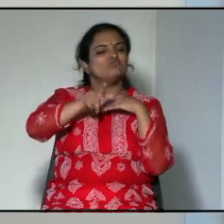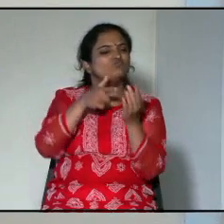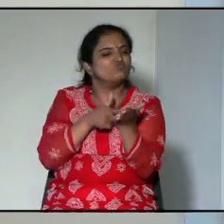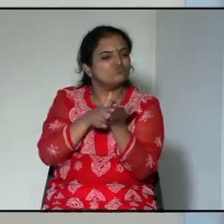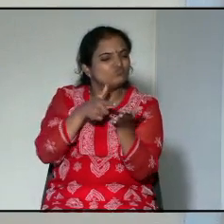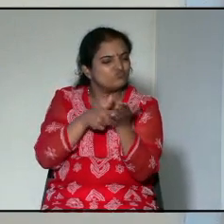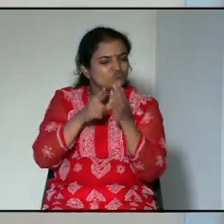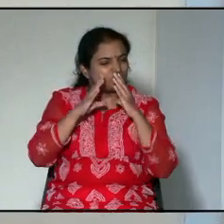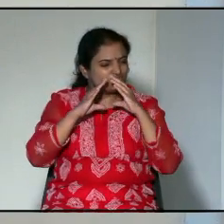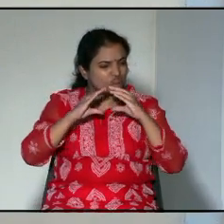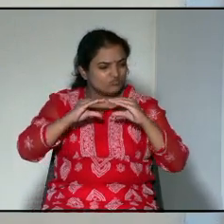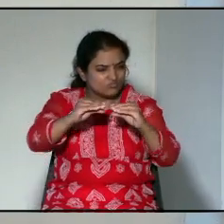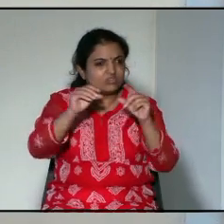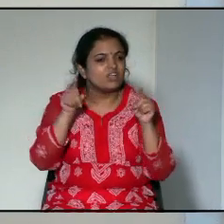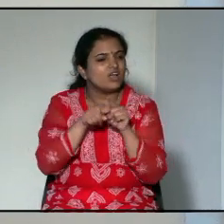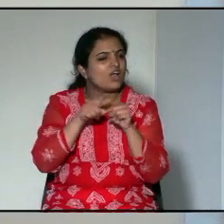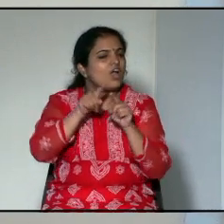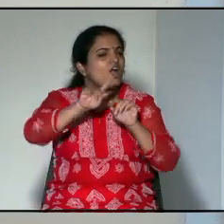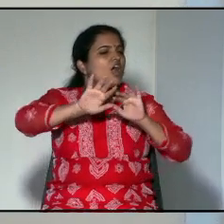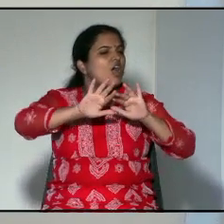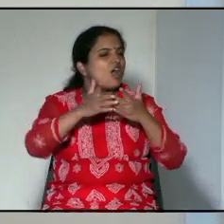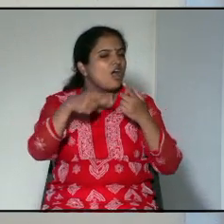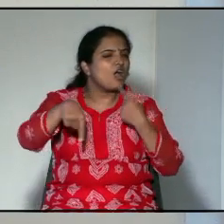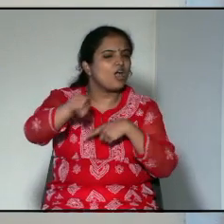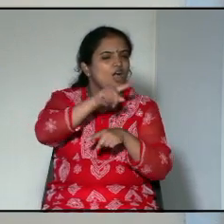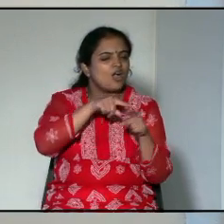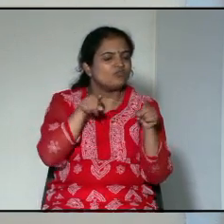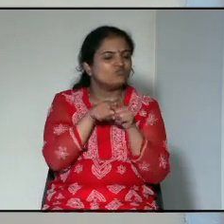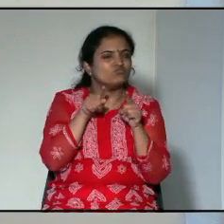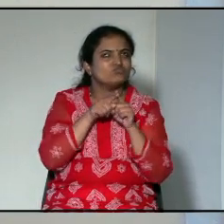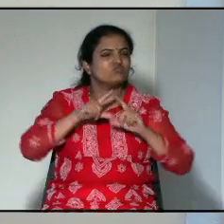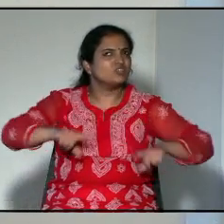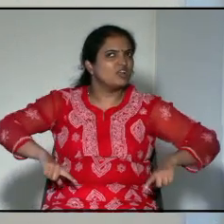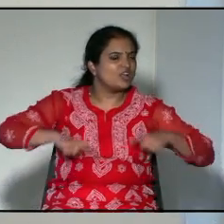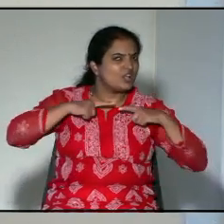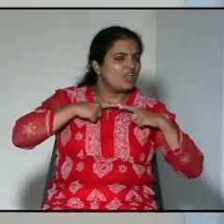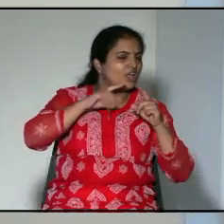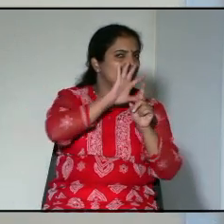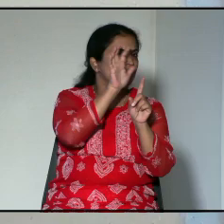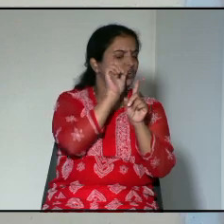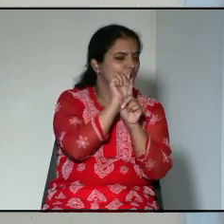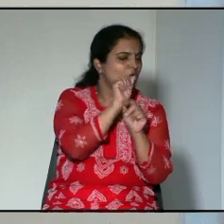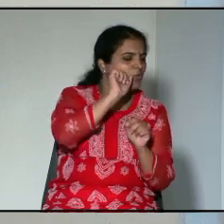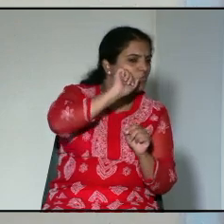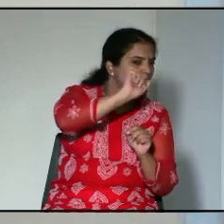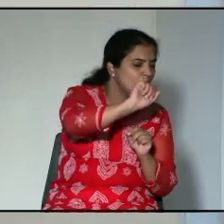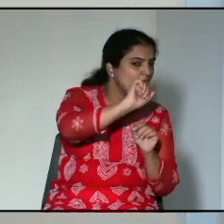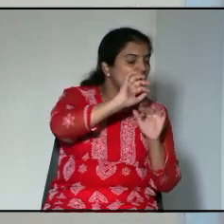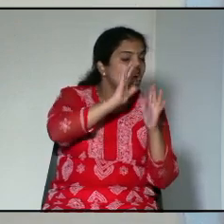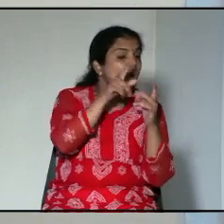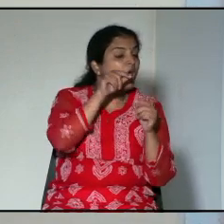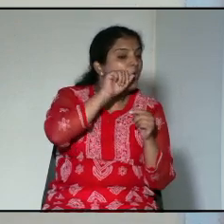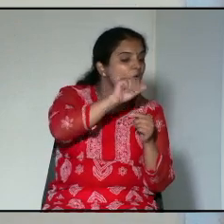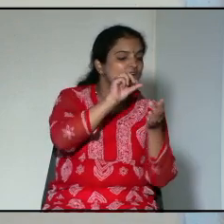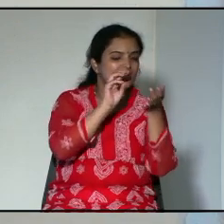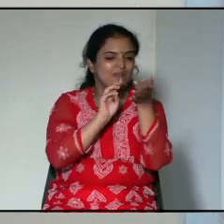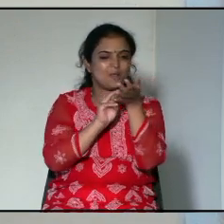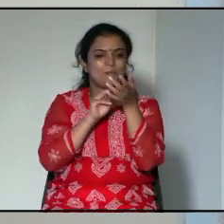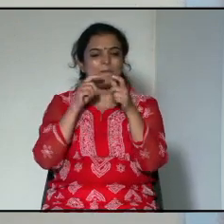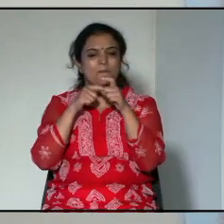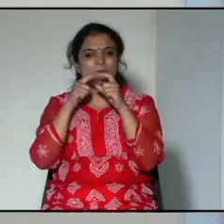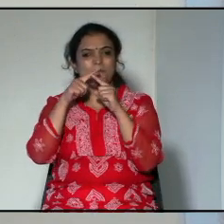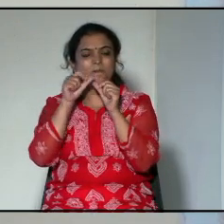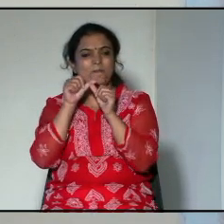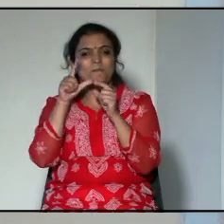towns across its length and breadth in search of the country's living traditions of metal craftsmanship. They